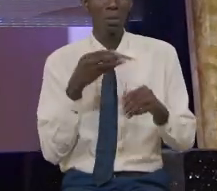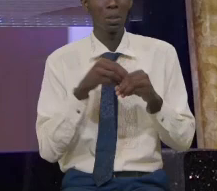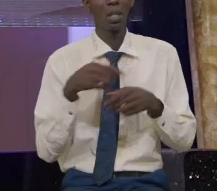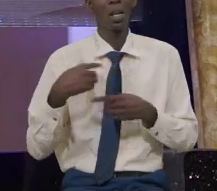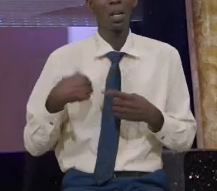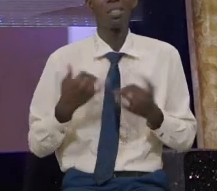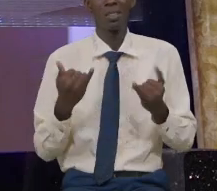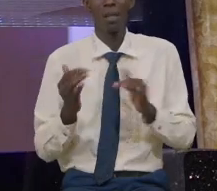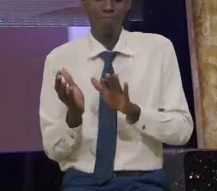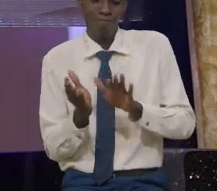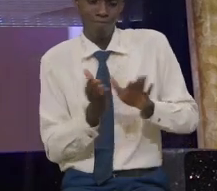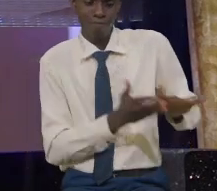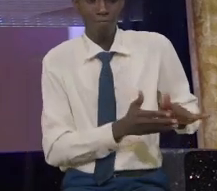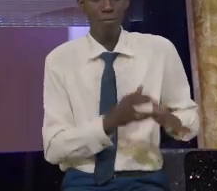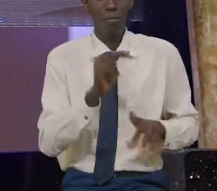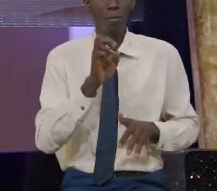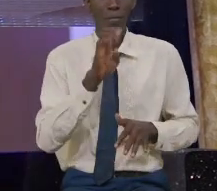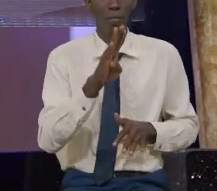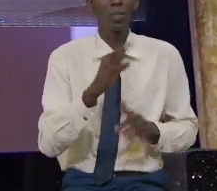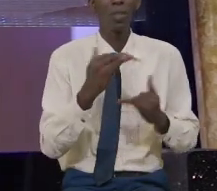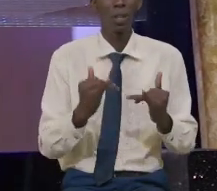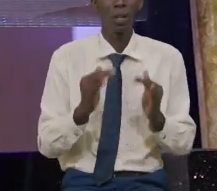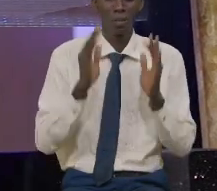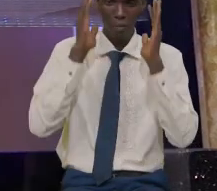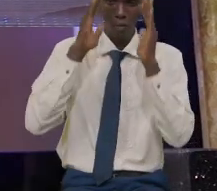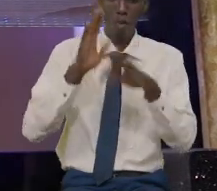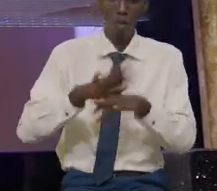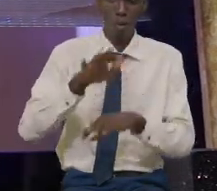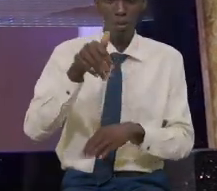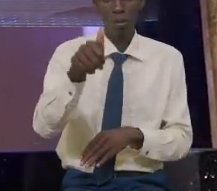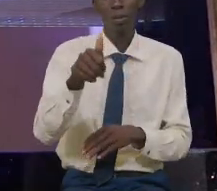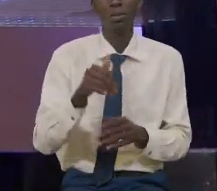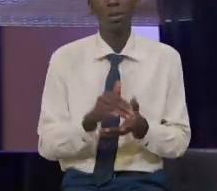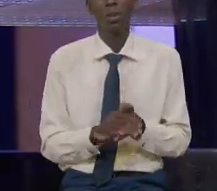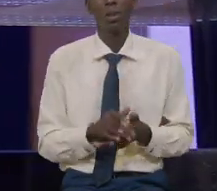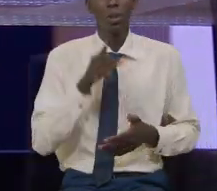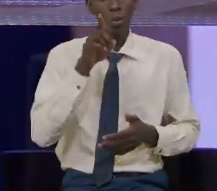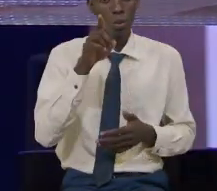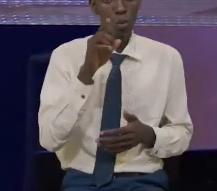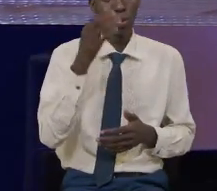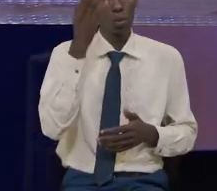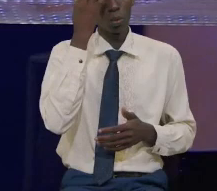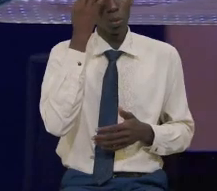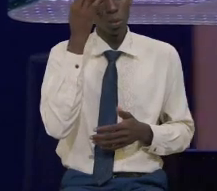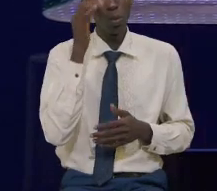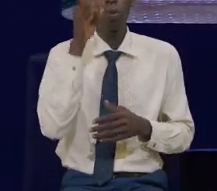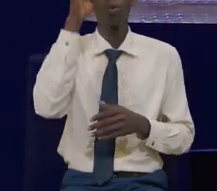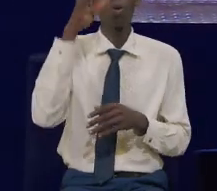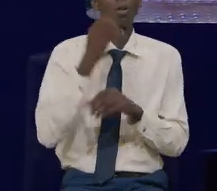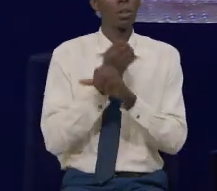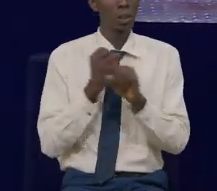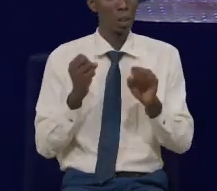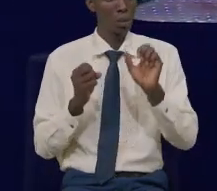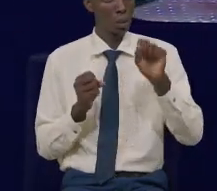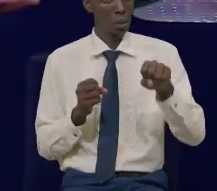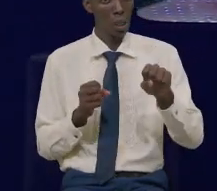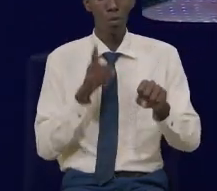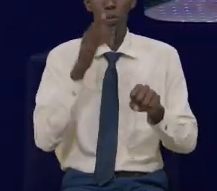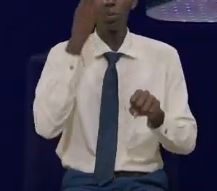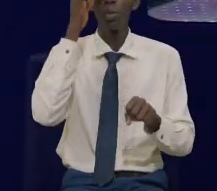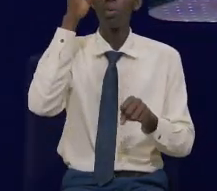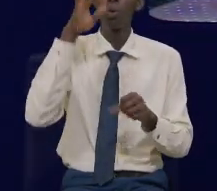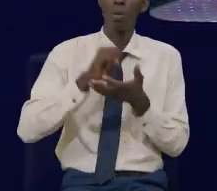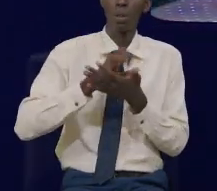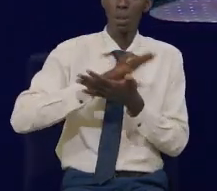for some time. Think about yourself. You know that God saves, you know that God sanctifies, you know God heals, you know